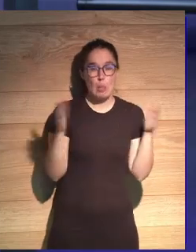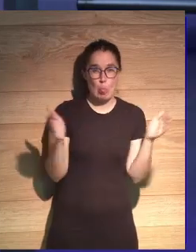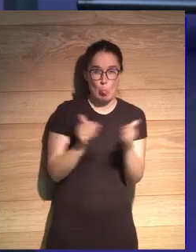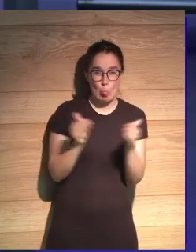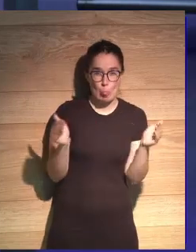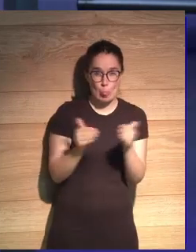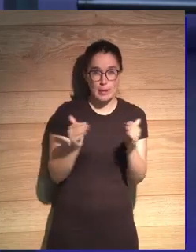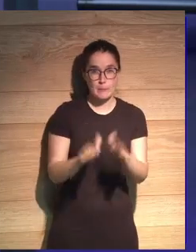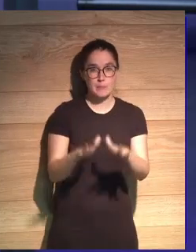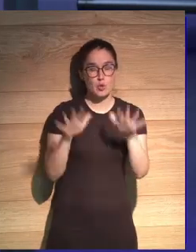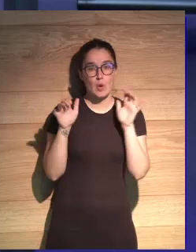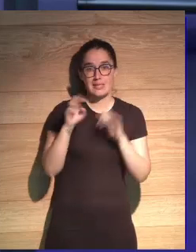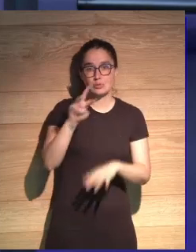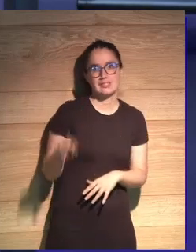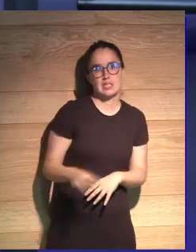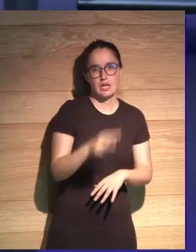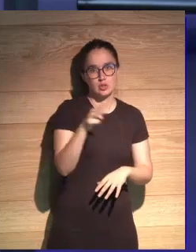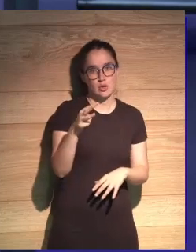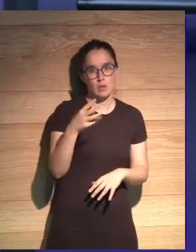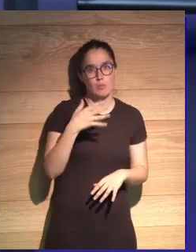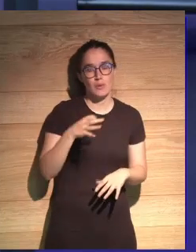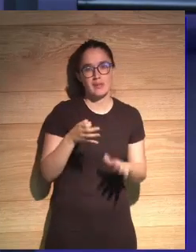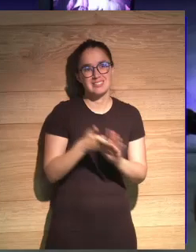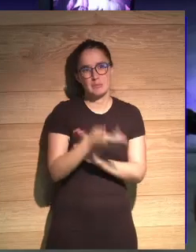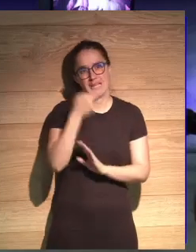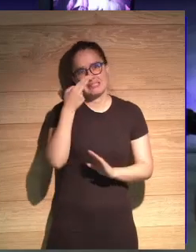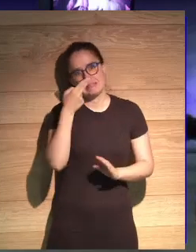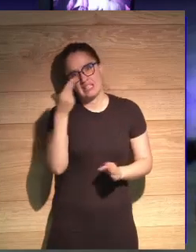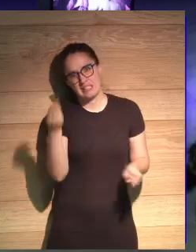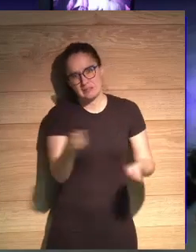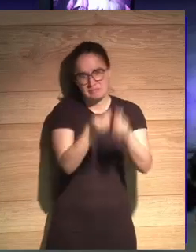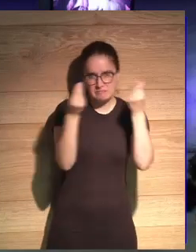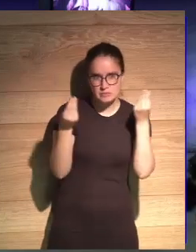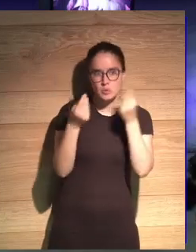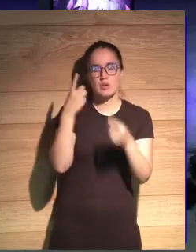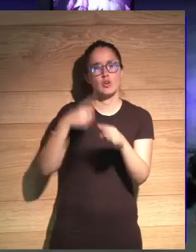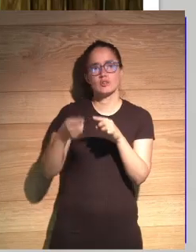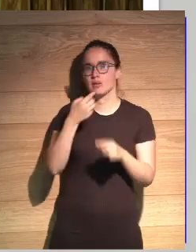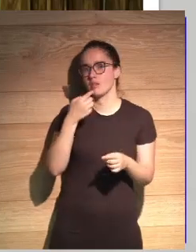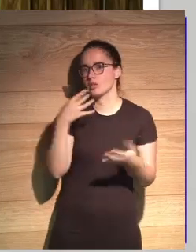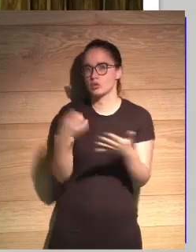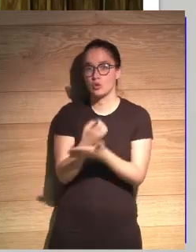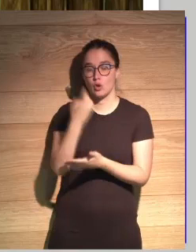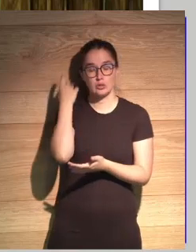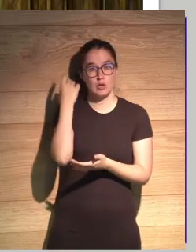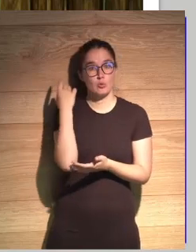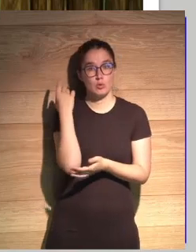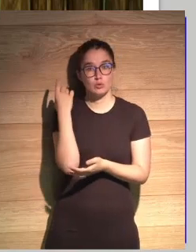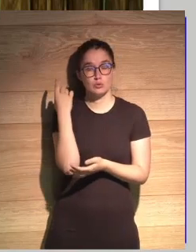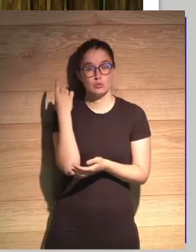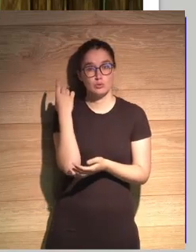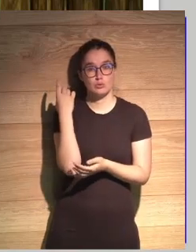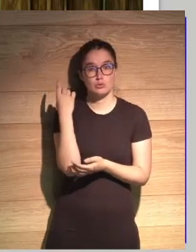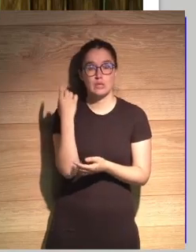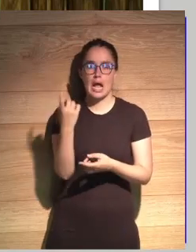if something very small takes us 3 hours to memorize it or to learn it, maybe it's not really worth it. Something